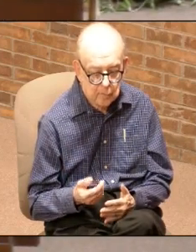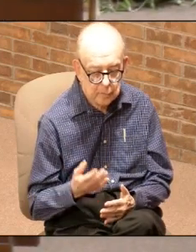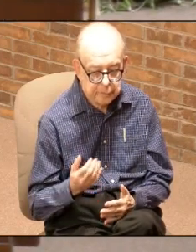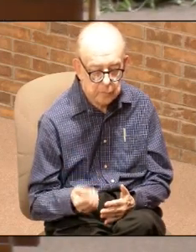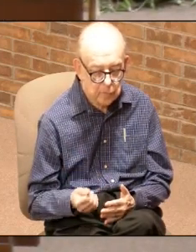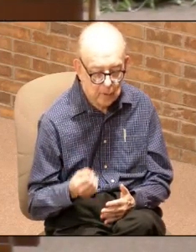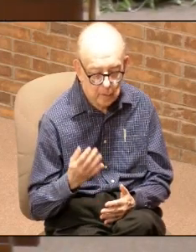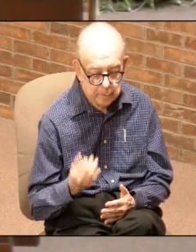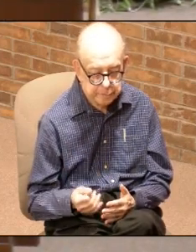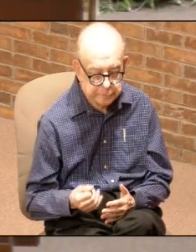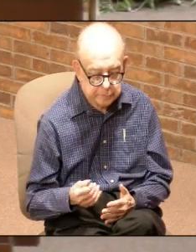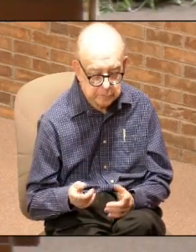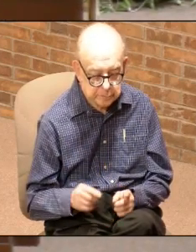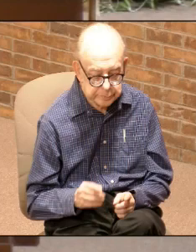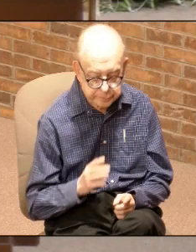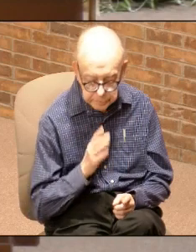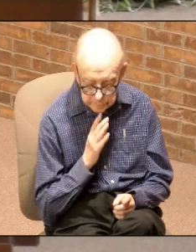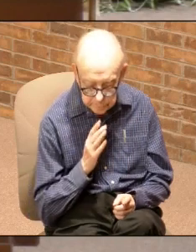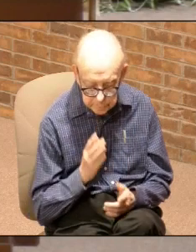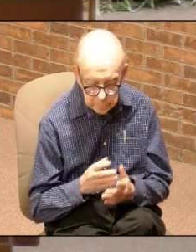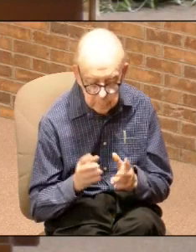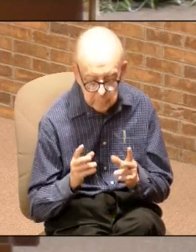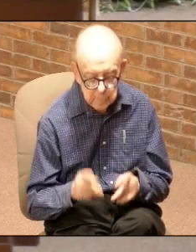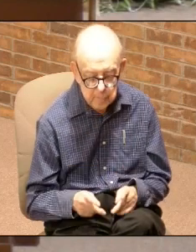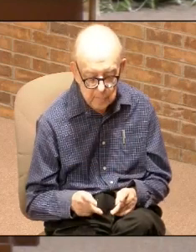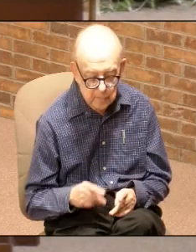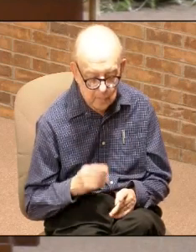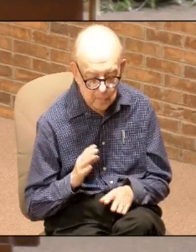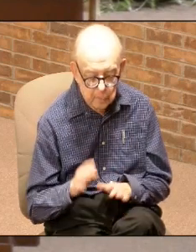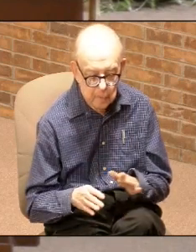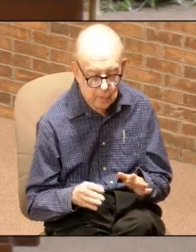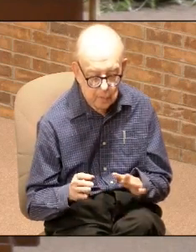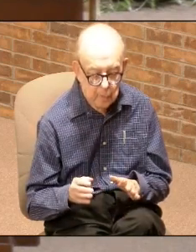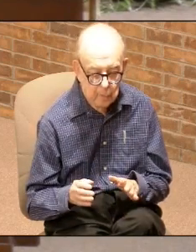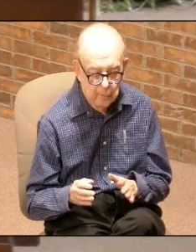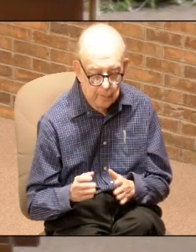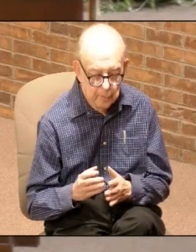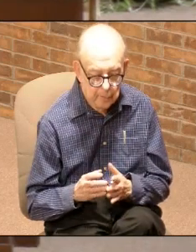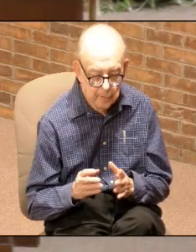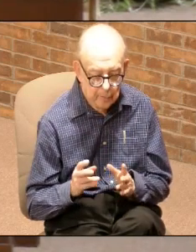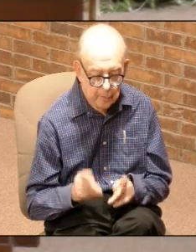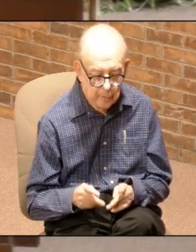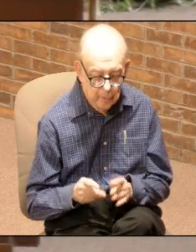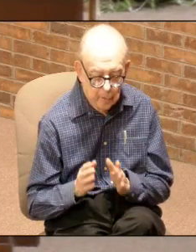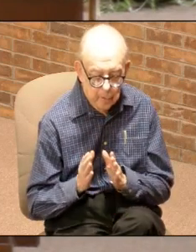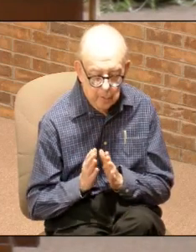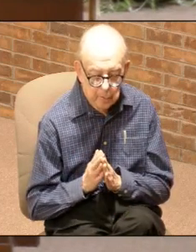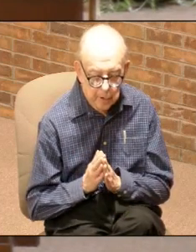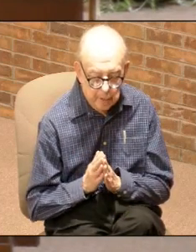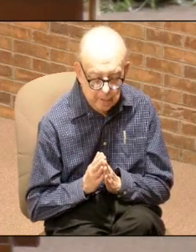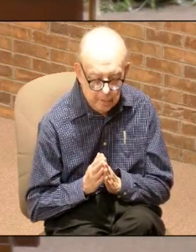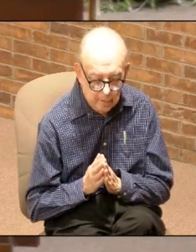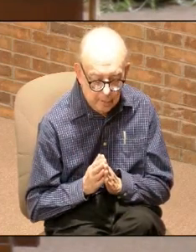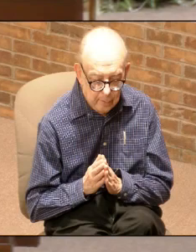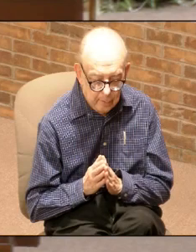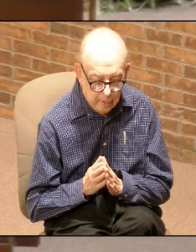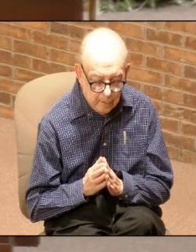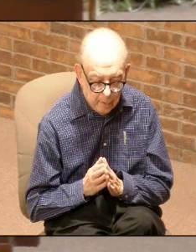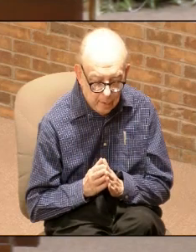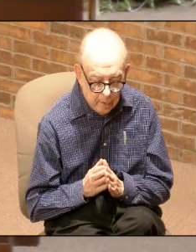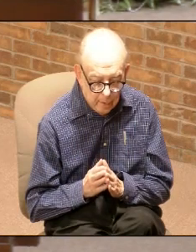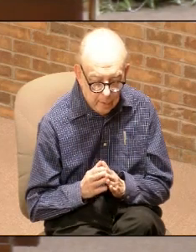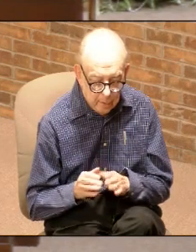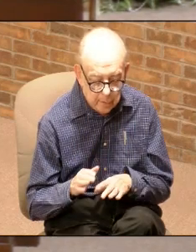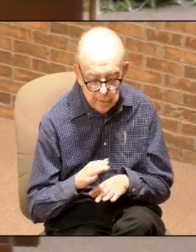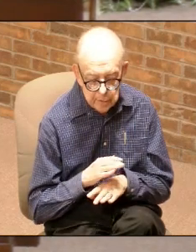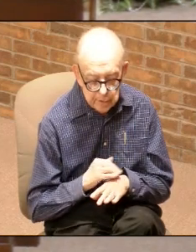Why? Because when I'm talking with someone or when I'm walking, somebody's praying for me to cover